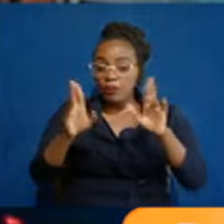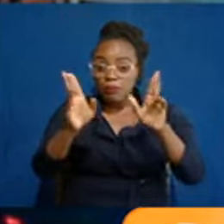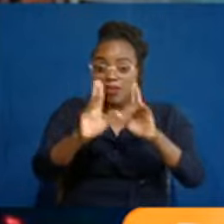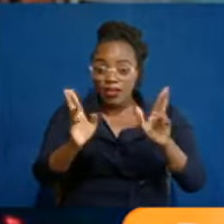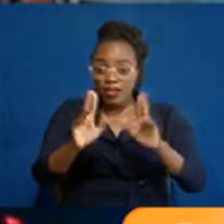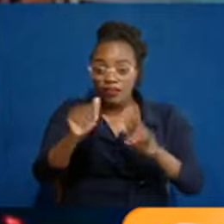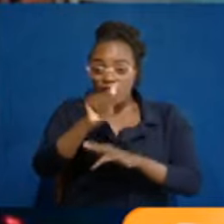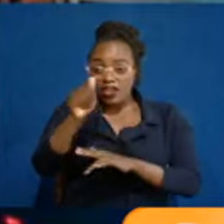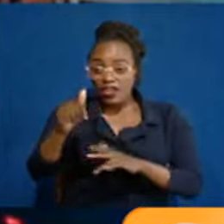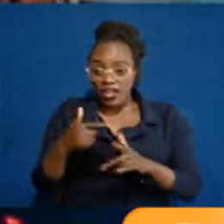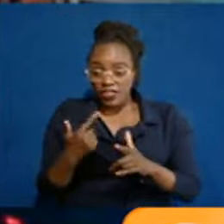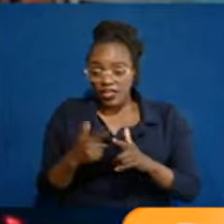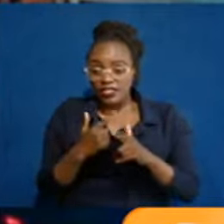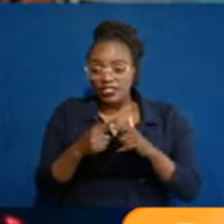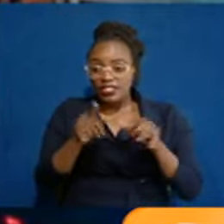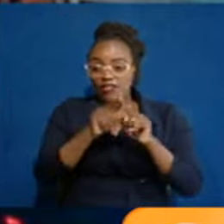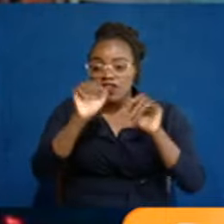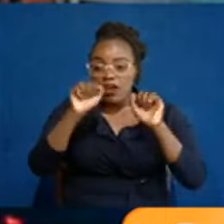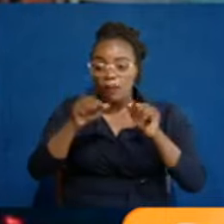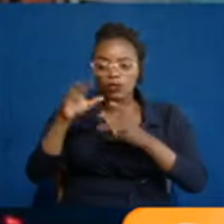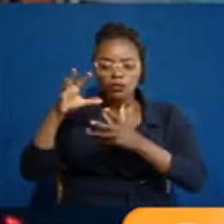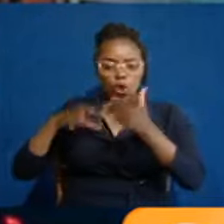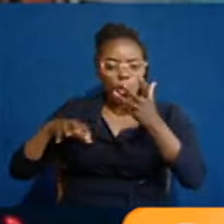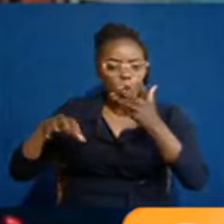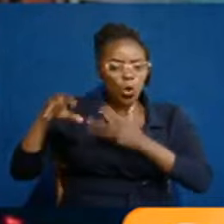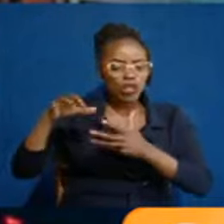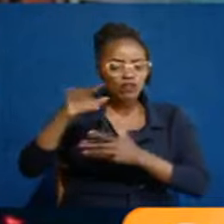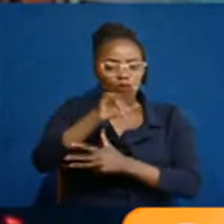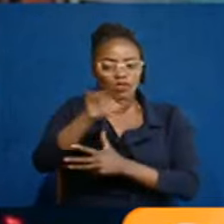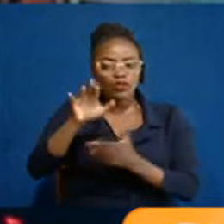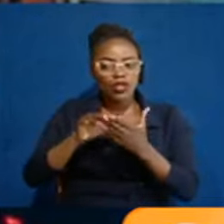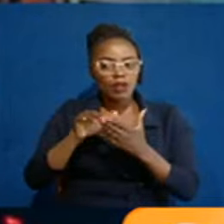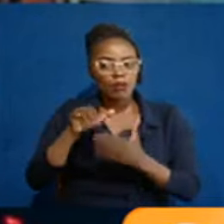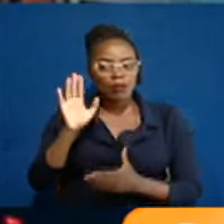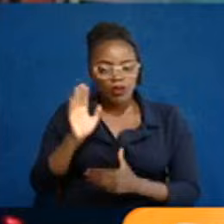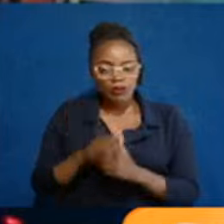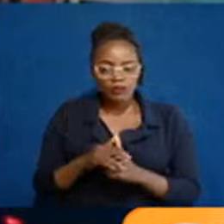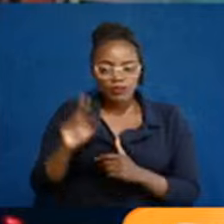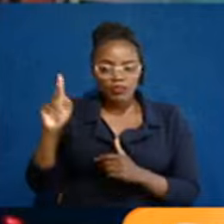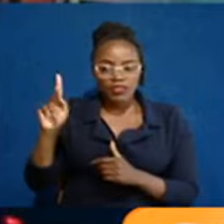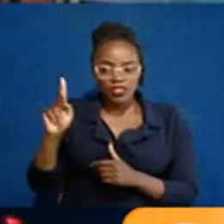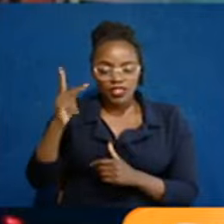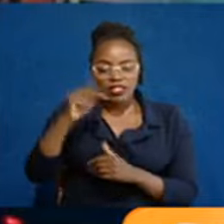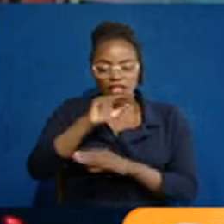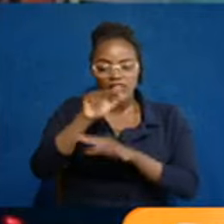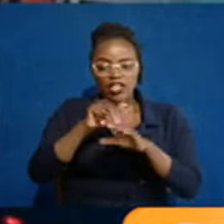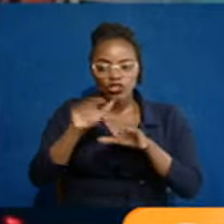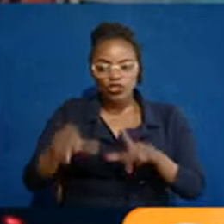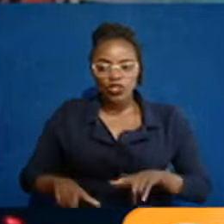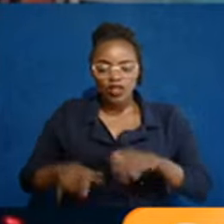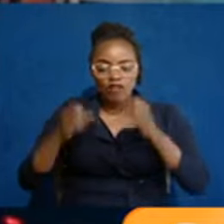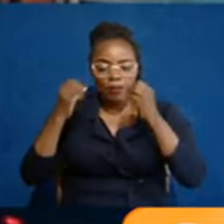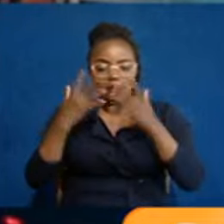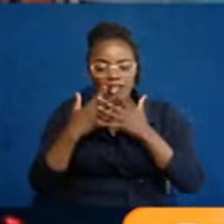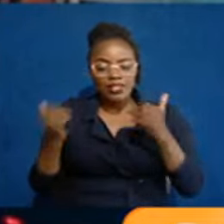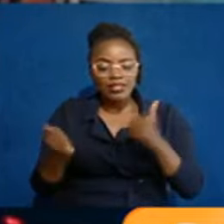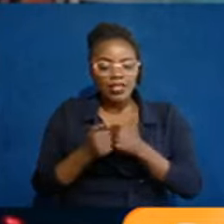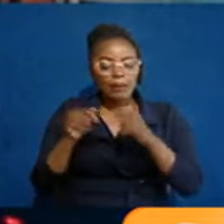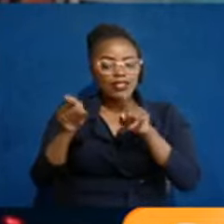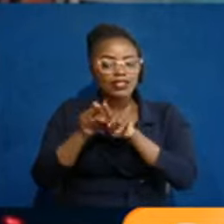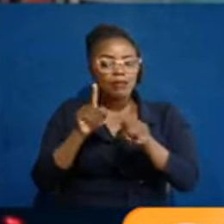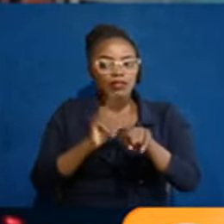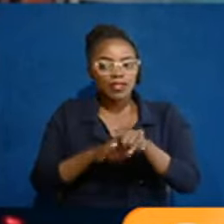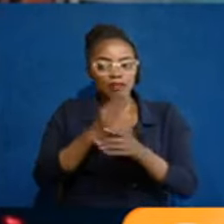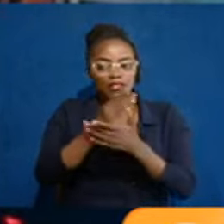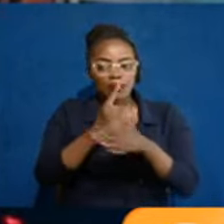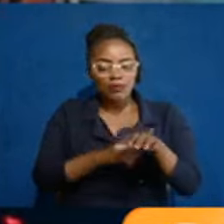for an avalanche of a kind that might confuse you even more. In Kenya's national life, many things happen at the same time,